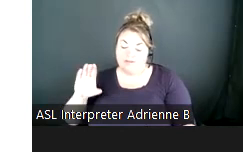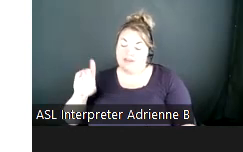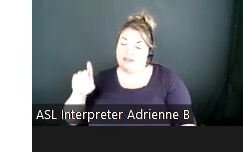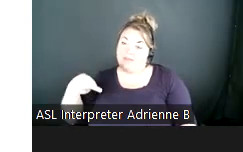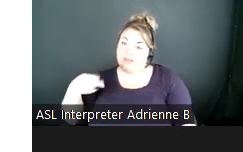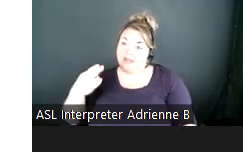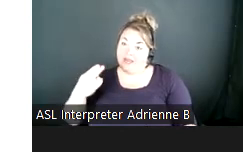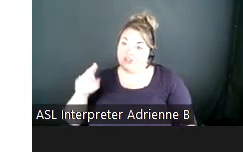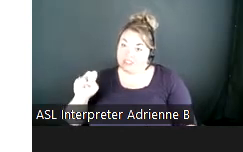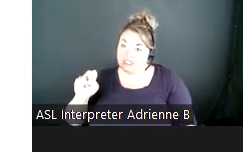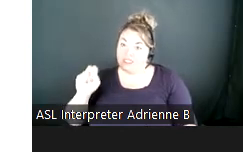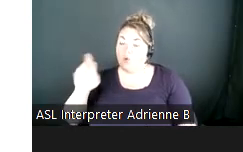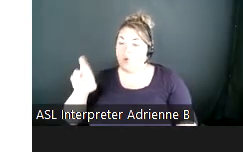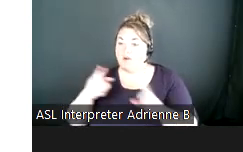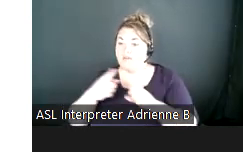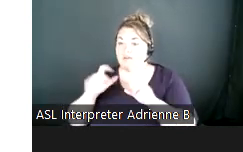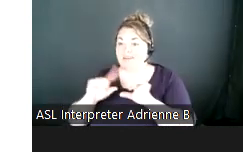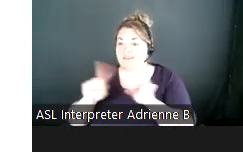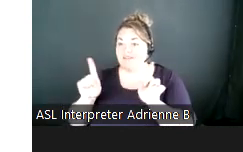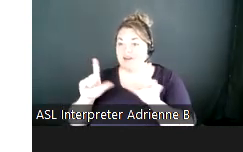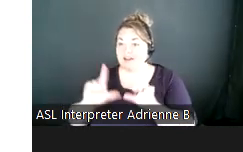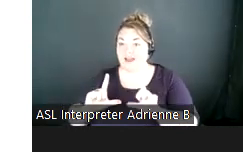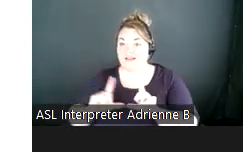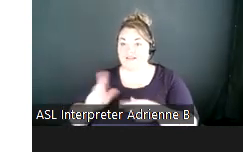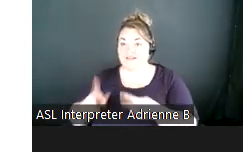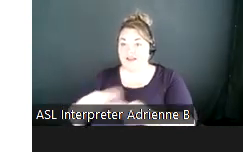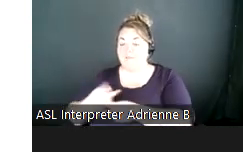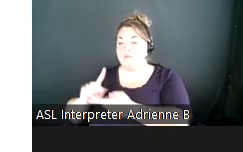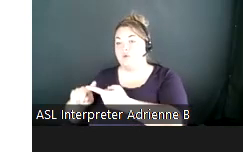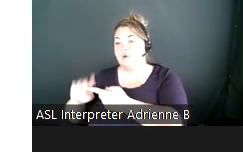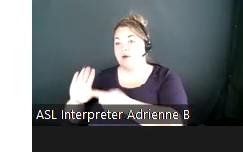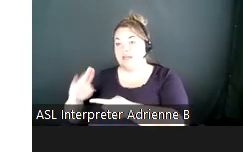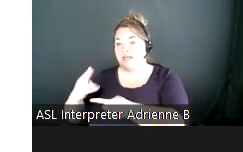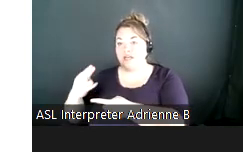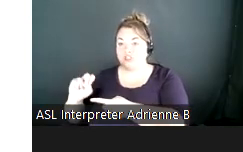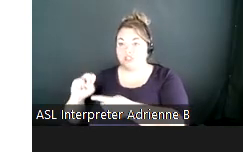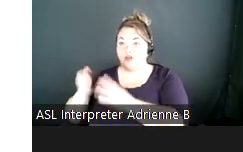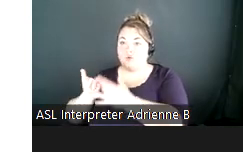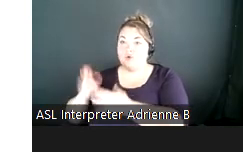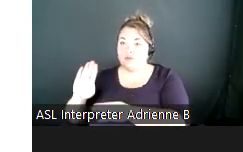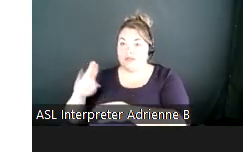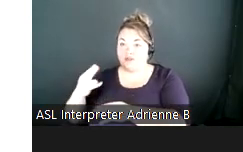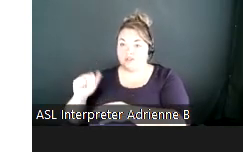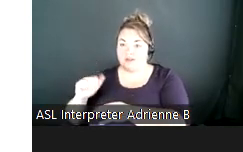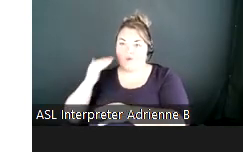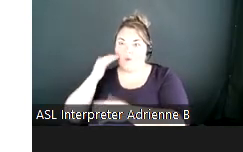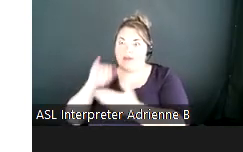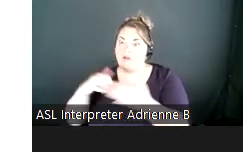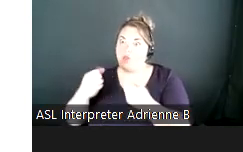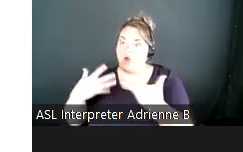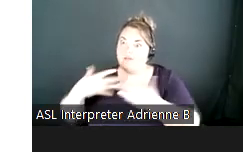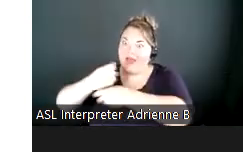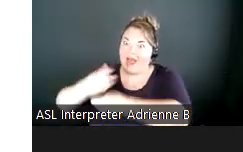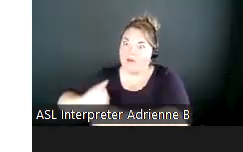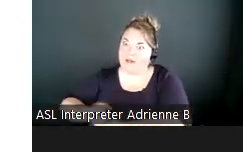CDPHE or from a different license type to a BHE through the BHA. And I know that's a lot of acronyms I'm throwing